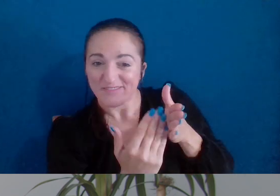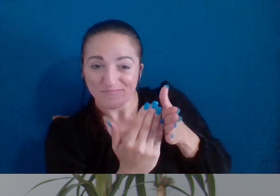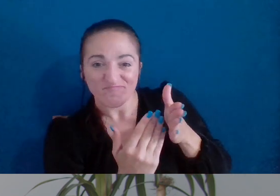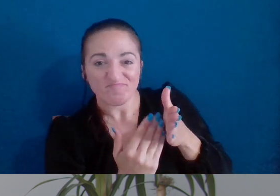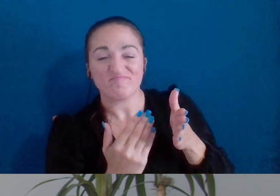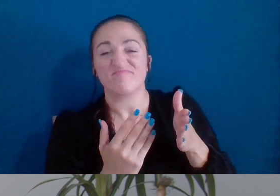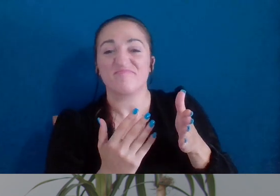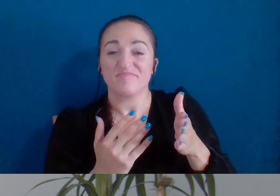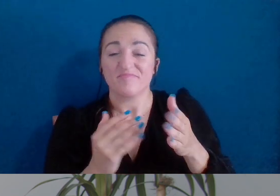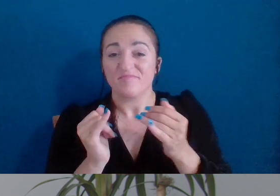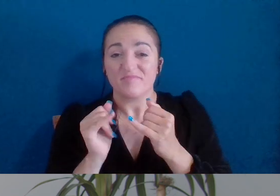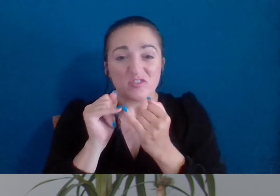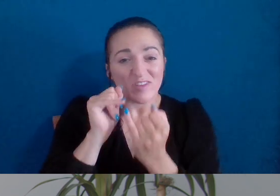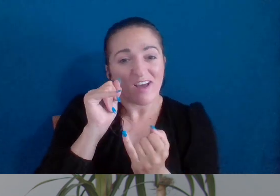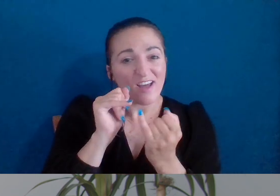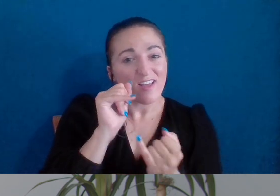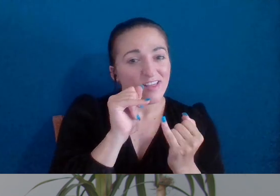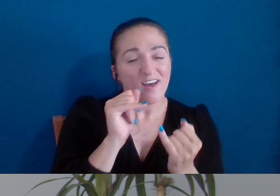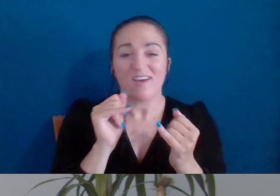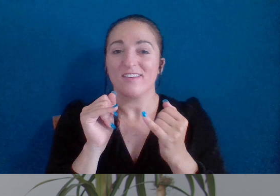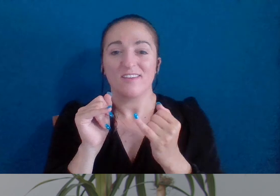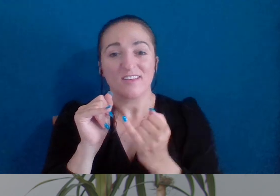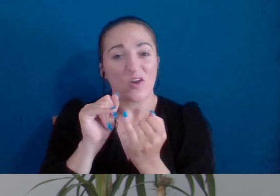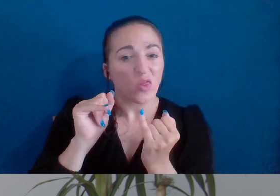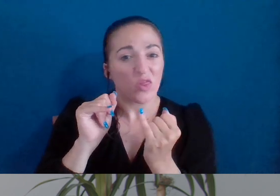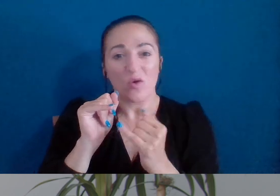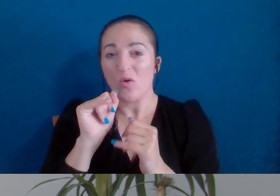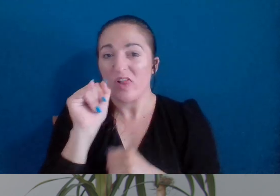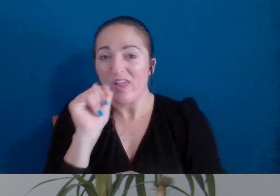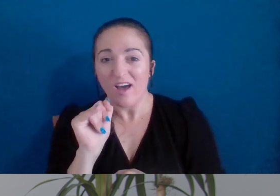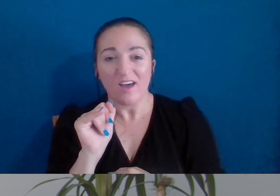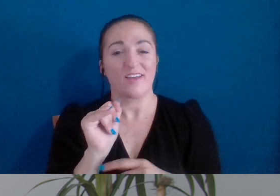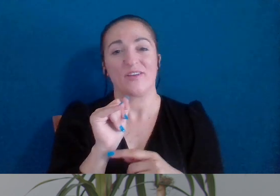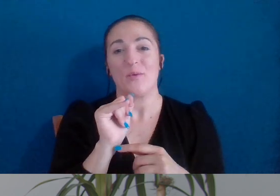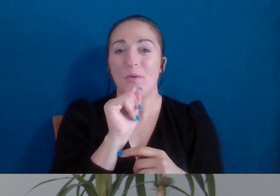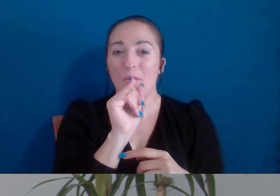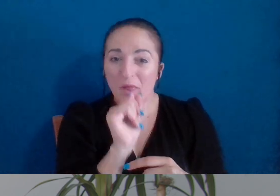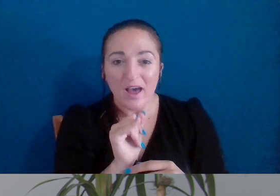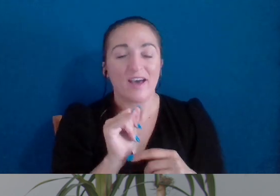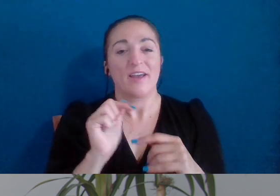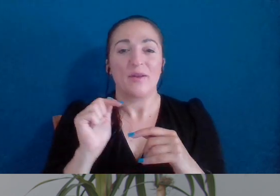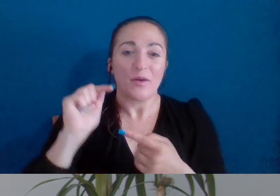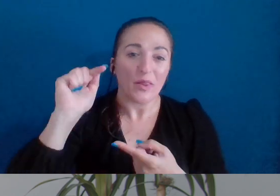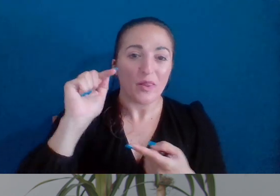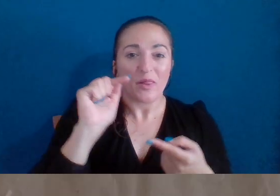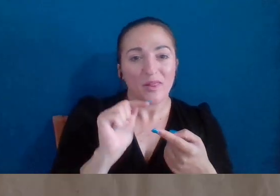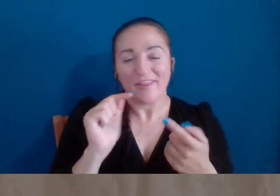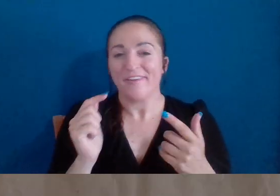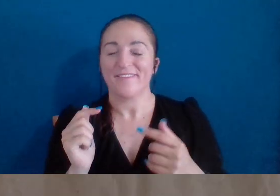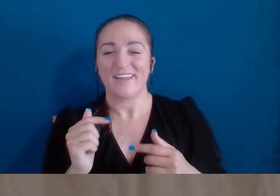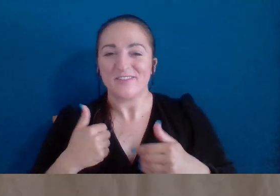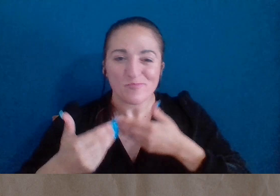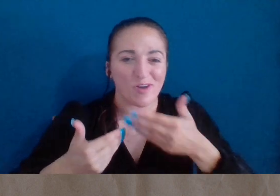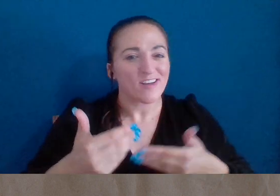being a perfectionist. It's all about making art with me today and enjoying the process. So